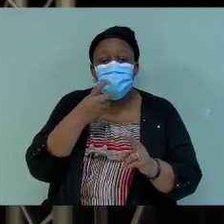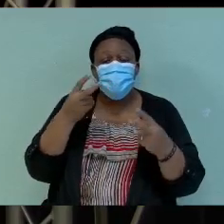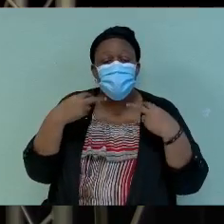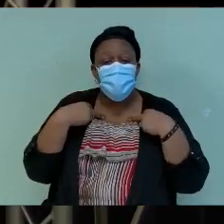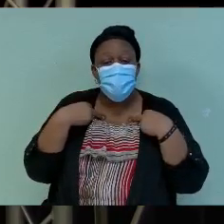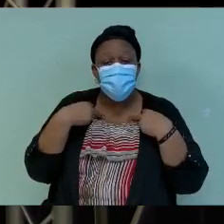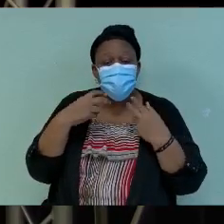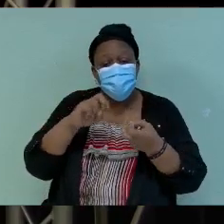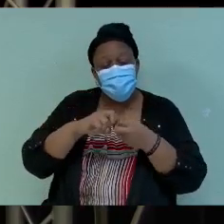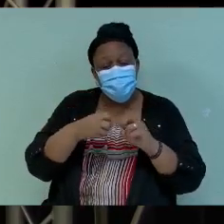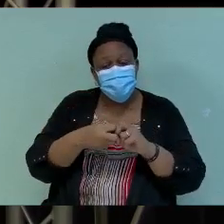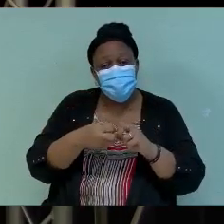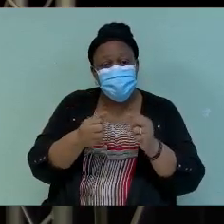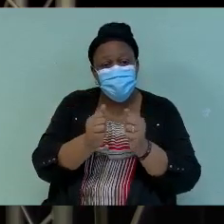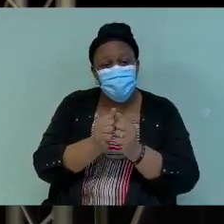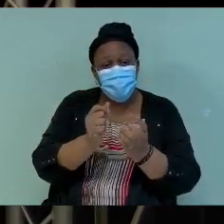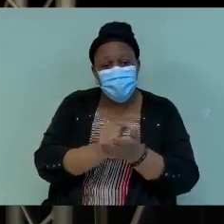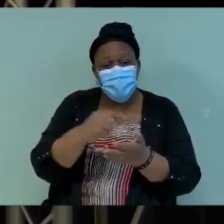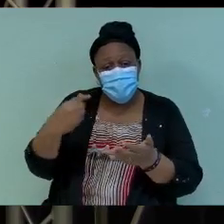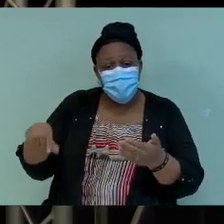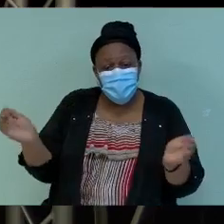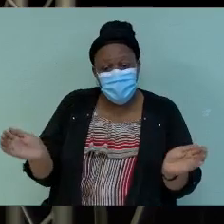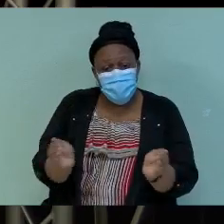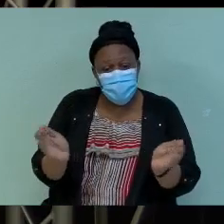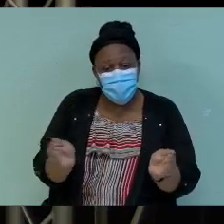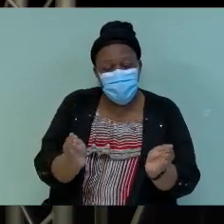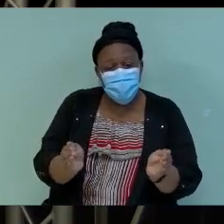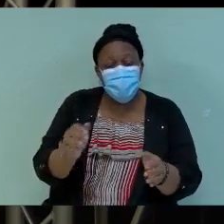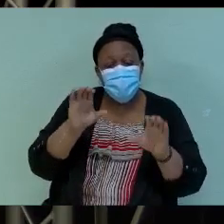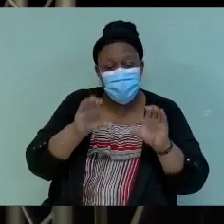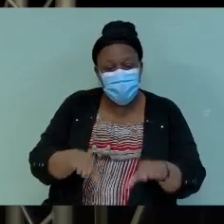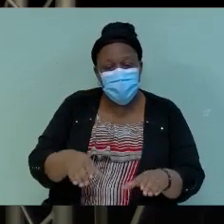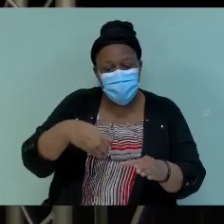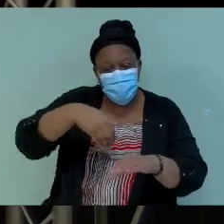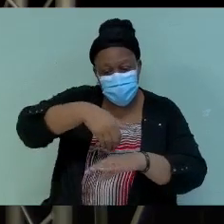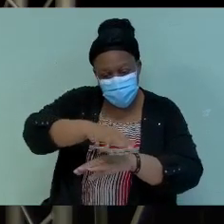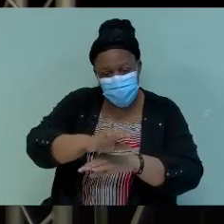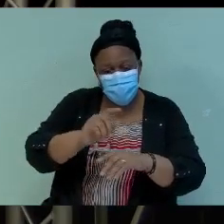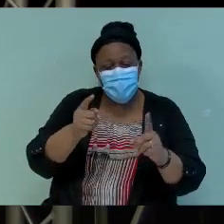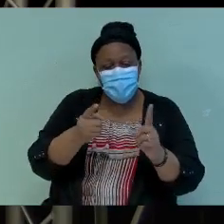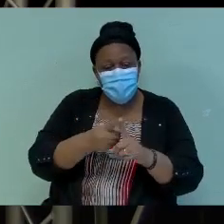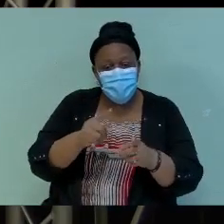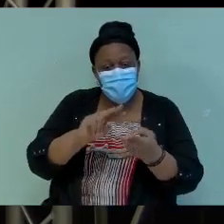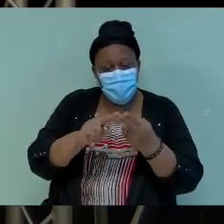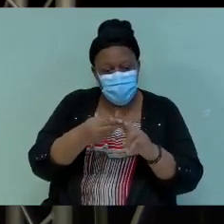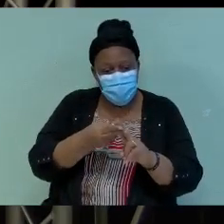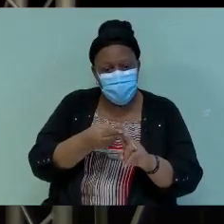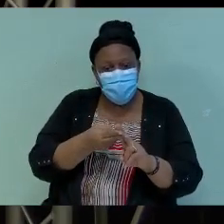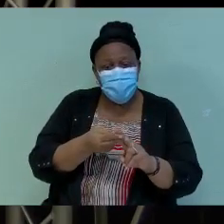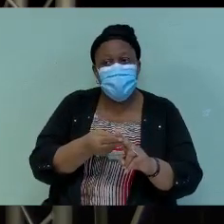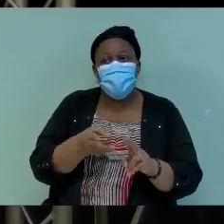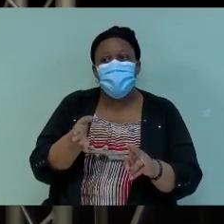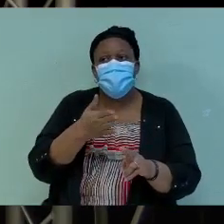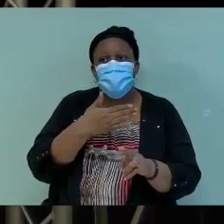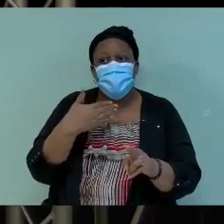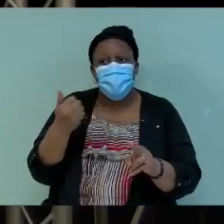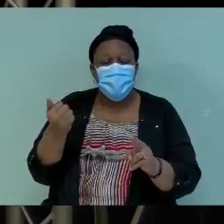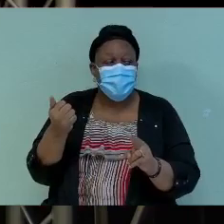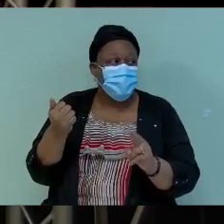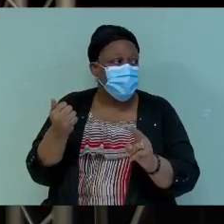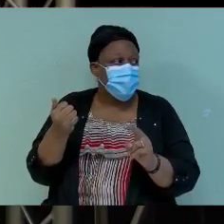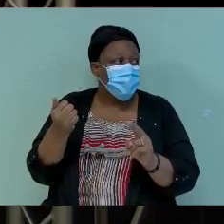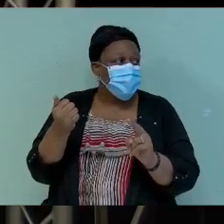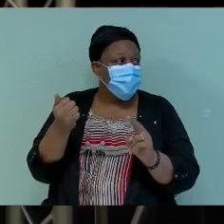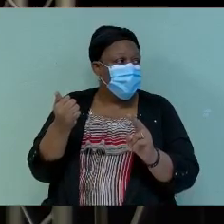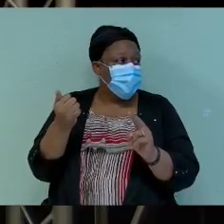the collection of their waste could send a WhatsApp to that number. They could even use the technology